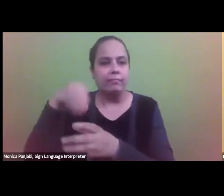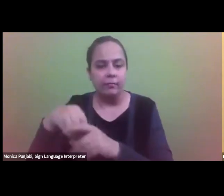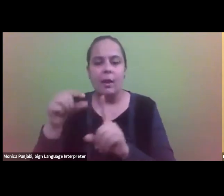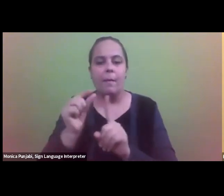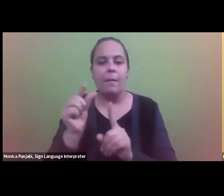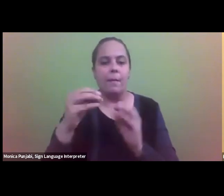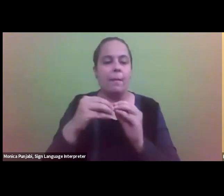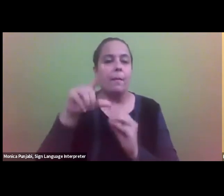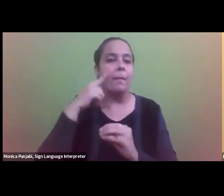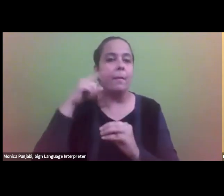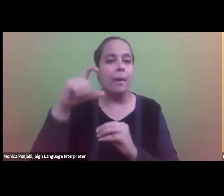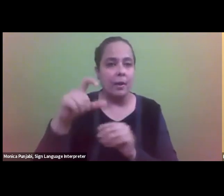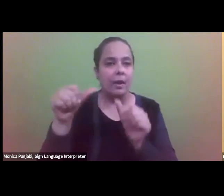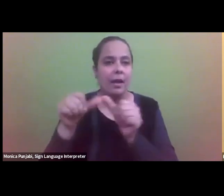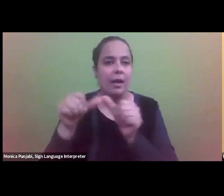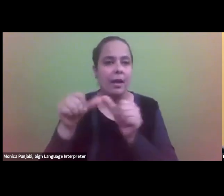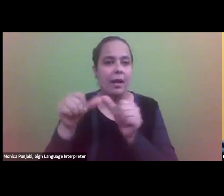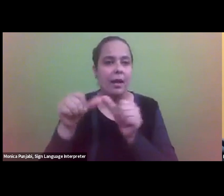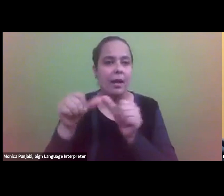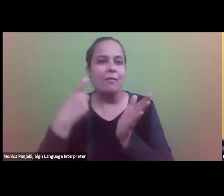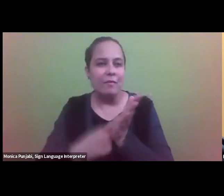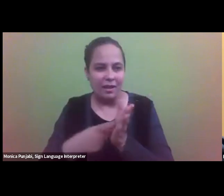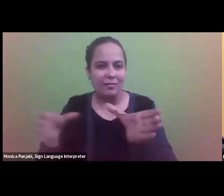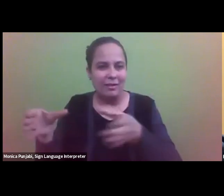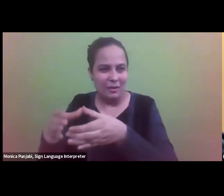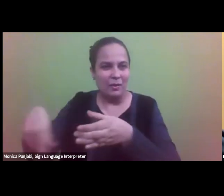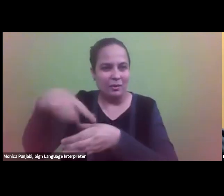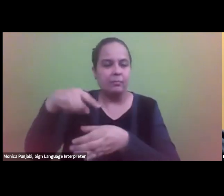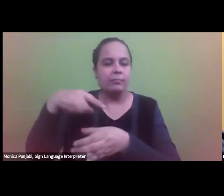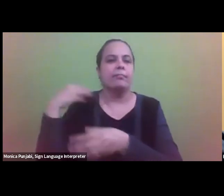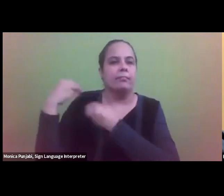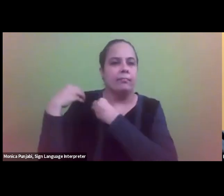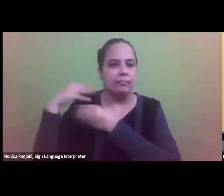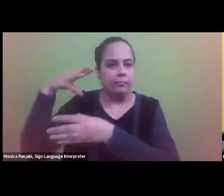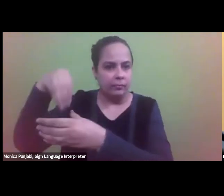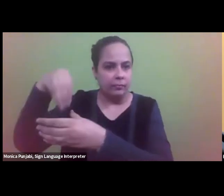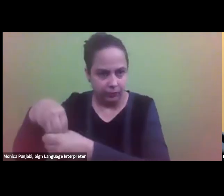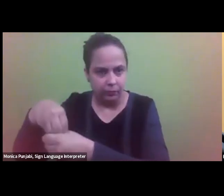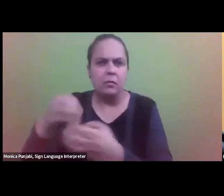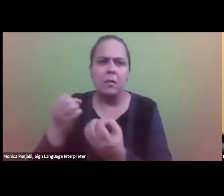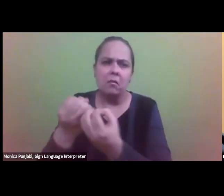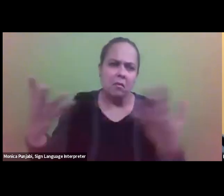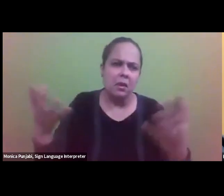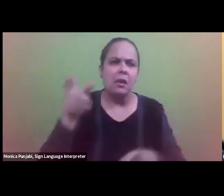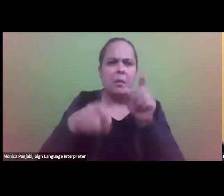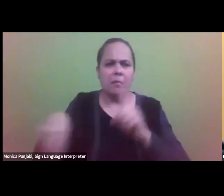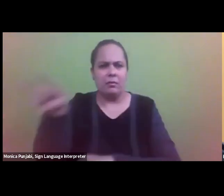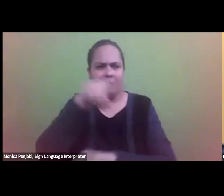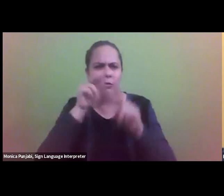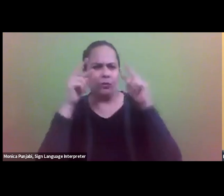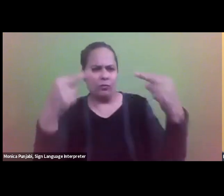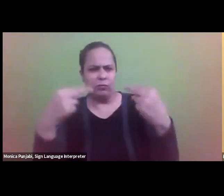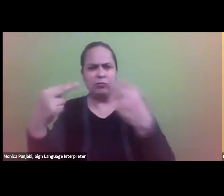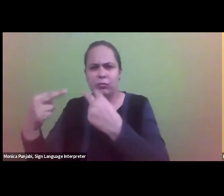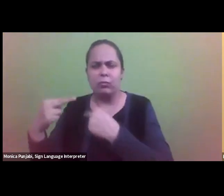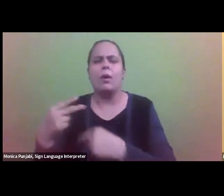I have some old friends even on this panel, and there's a lot of people out there in this audience, I'm sure, who I've met and acquainted